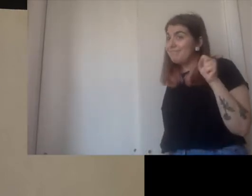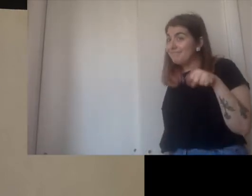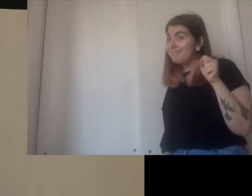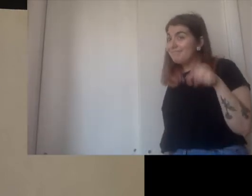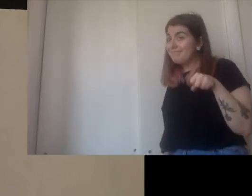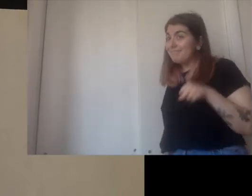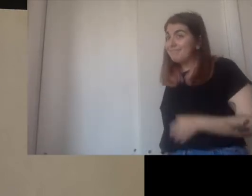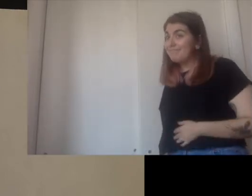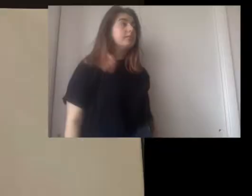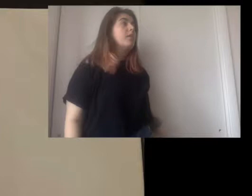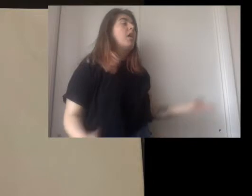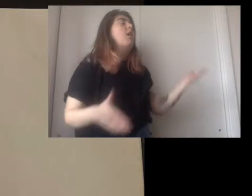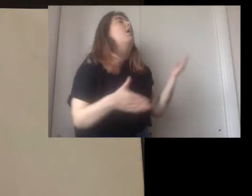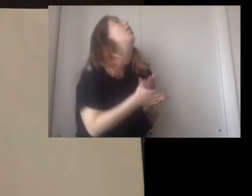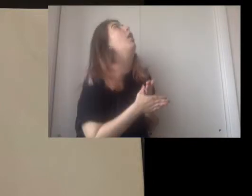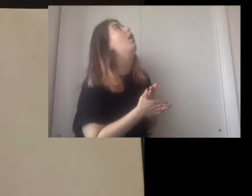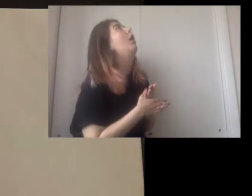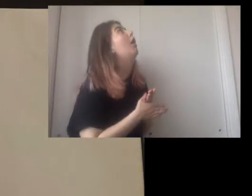Yes.